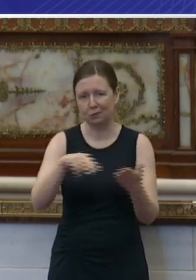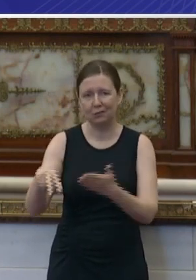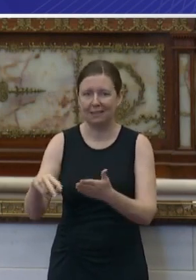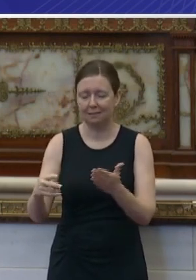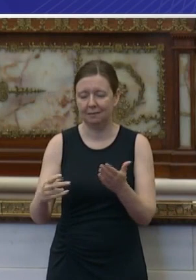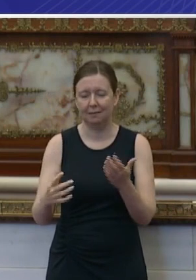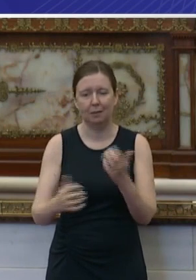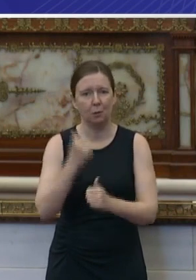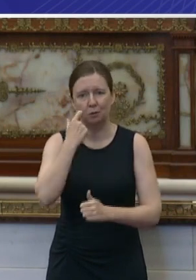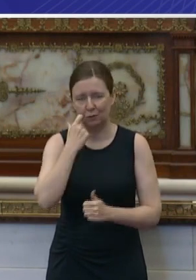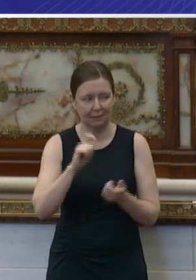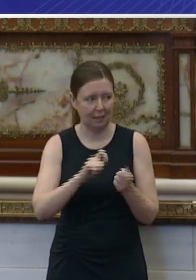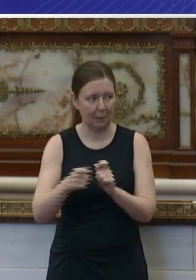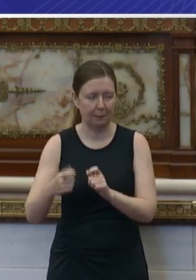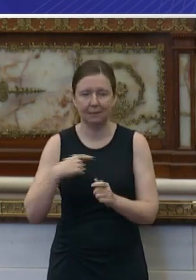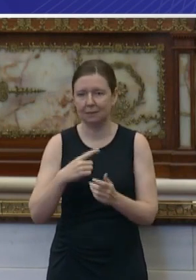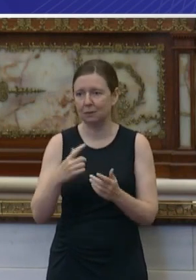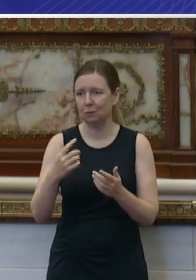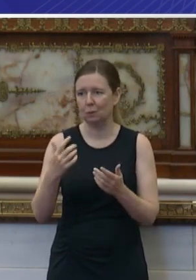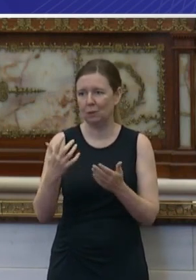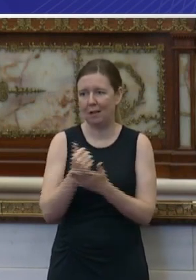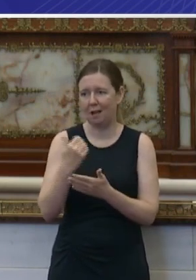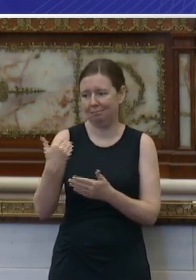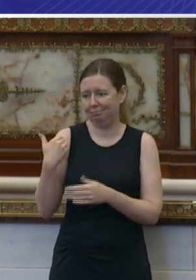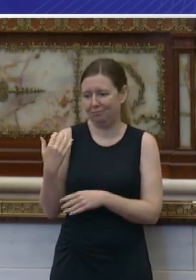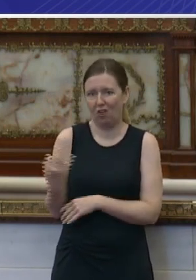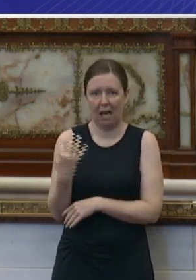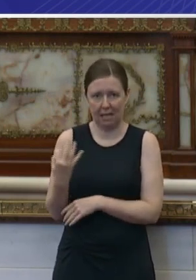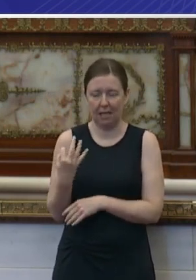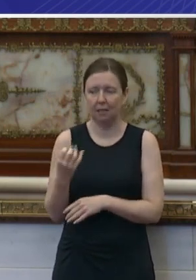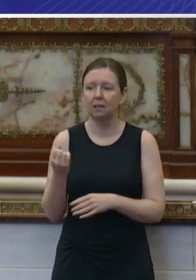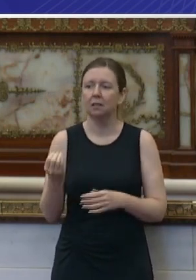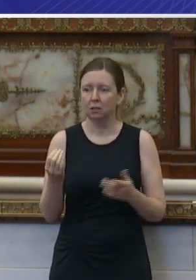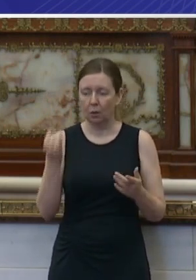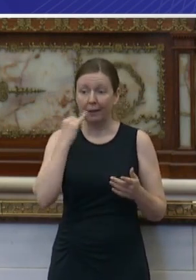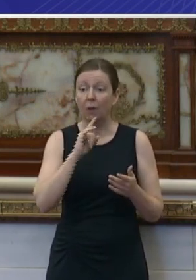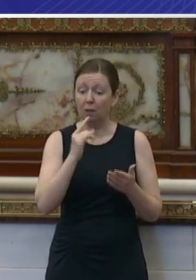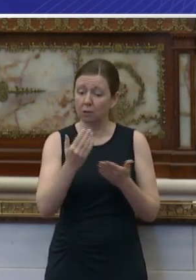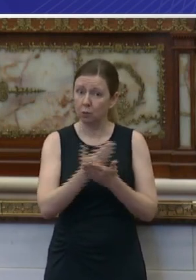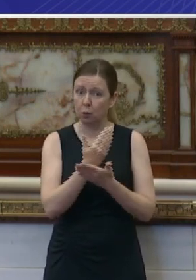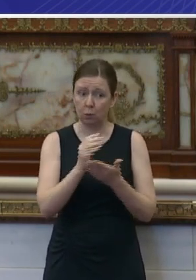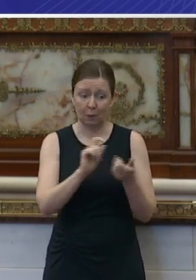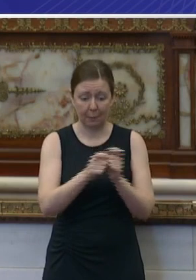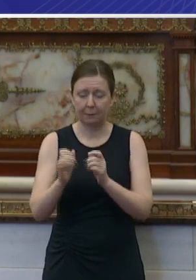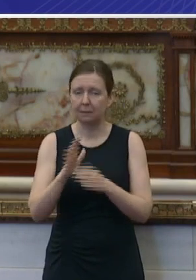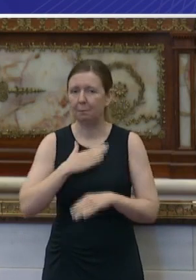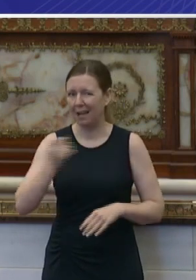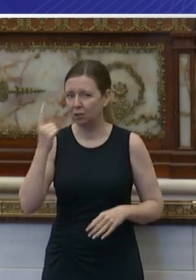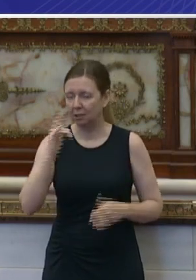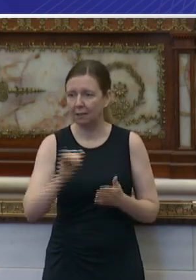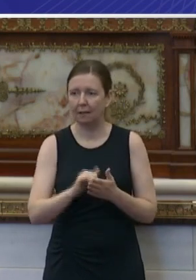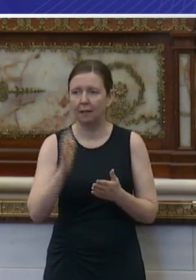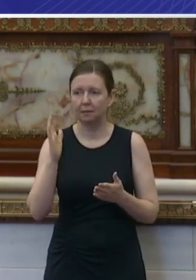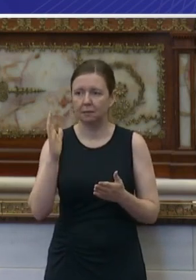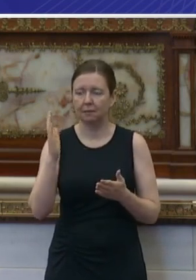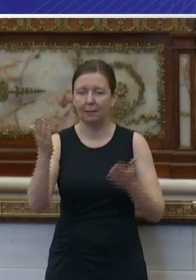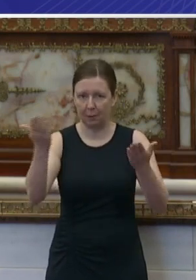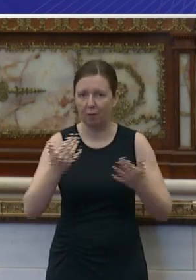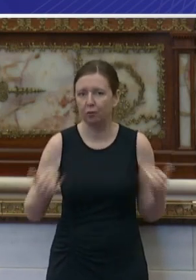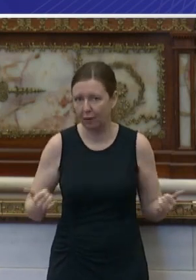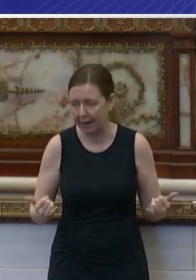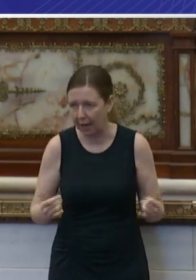latest amendments. The last amendments we got were given to us late Friday. If there are some new amendments, it's my understanding there are new amendments that have been offered